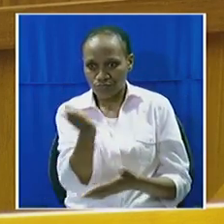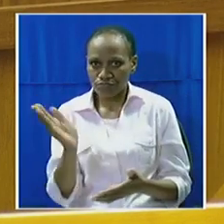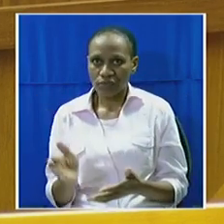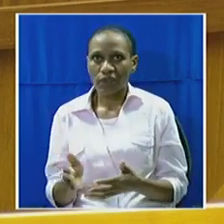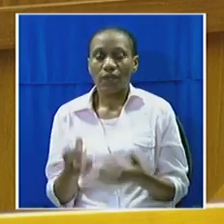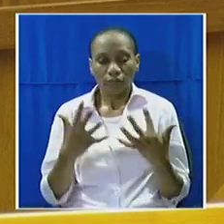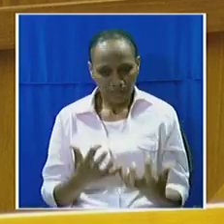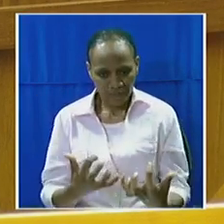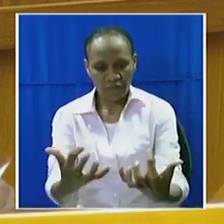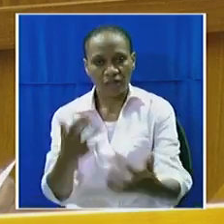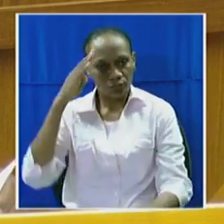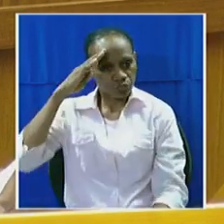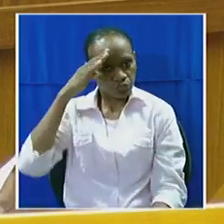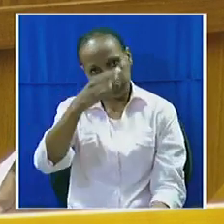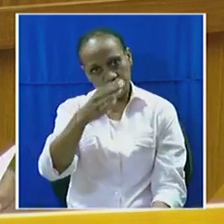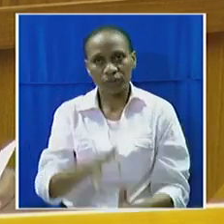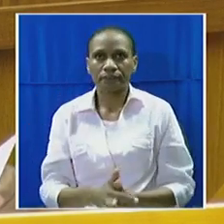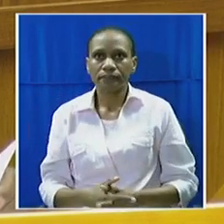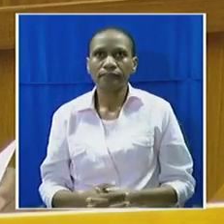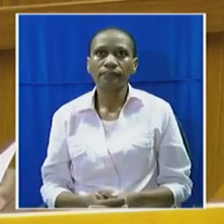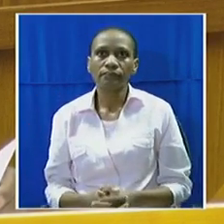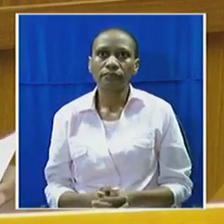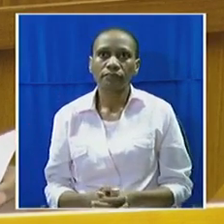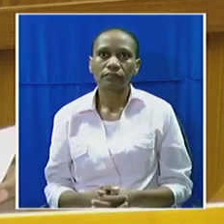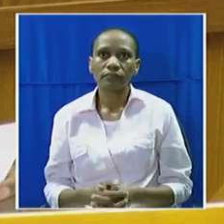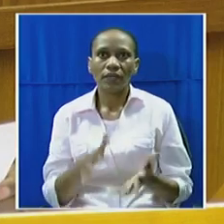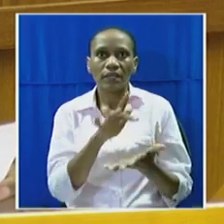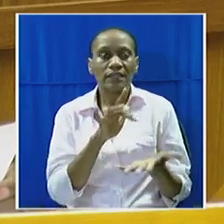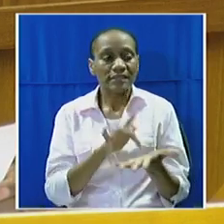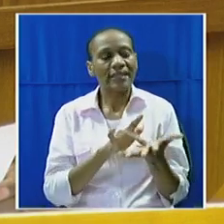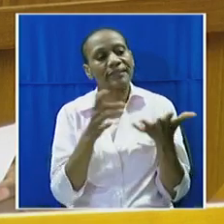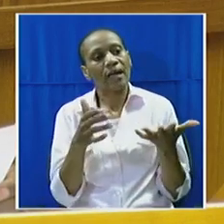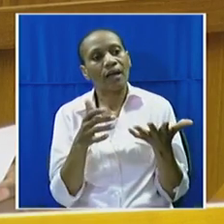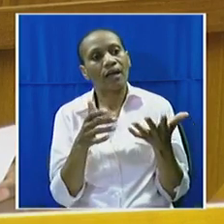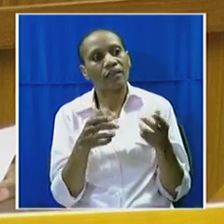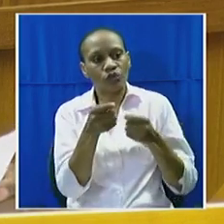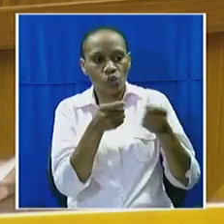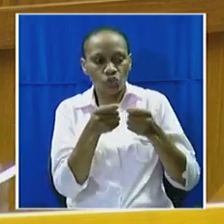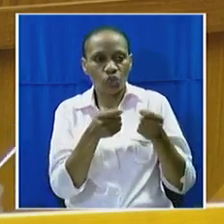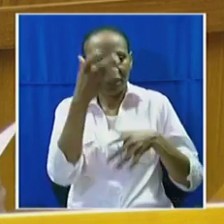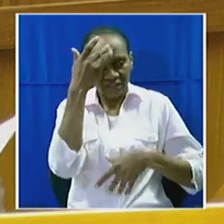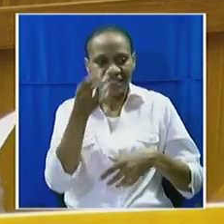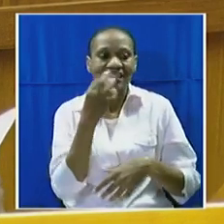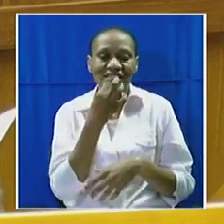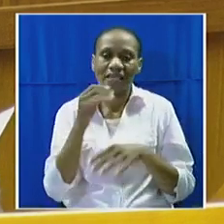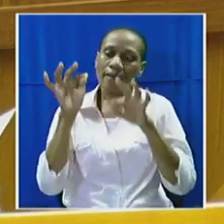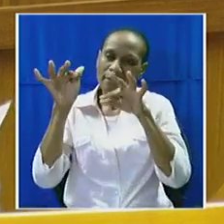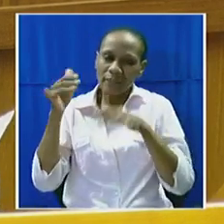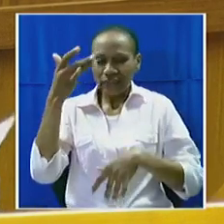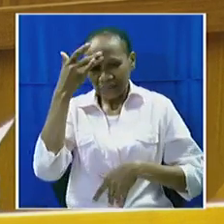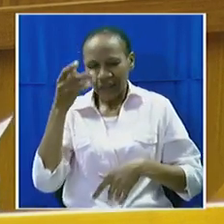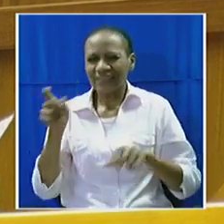abahlali base South Africa, siyanibingelela. The Center for Disease Control and Prevention defines public health as a science of